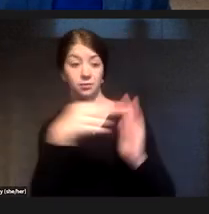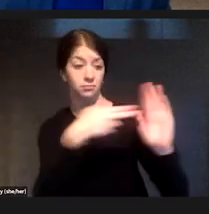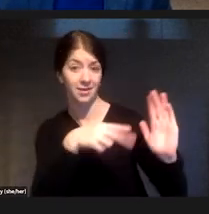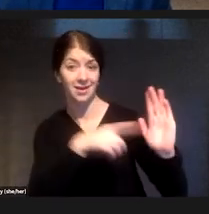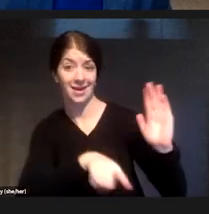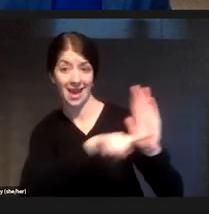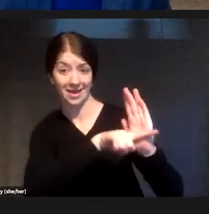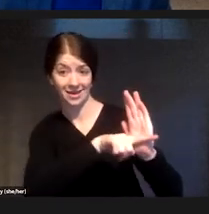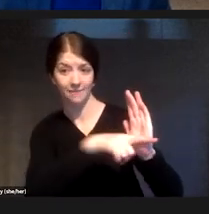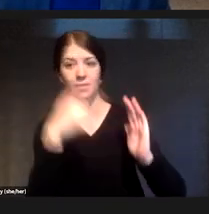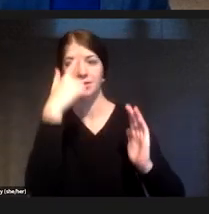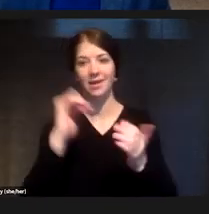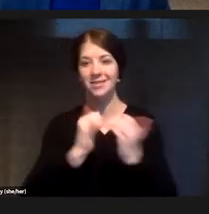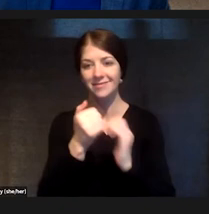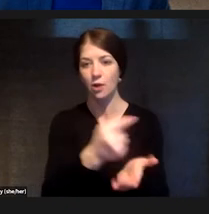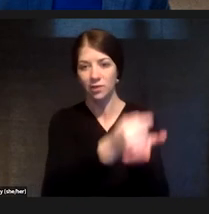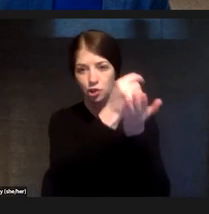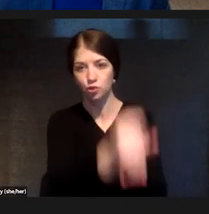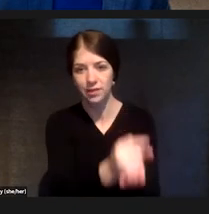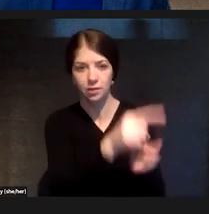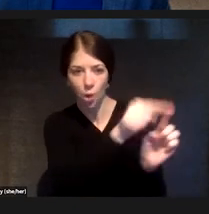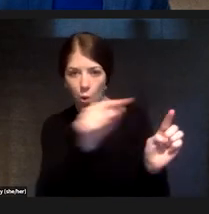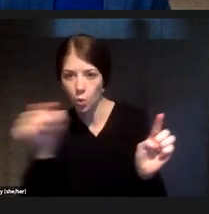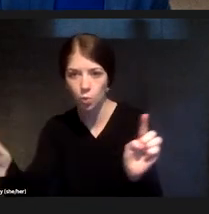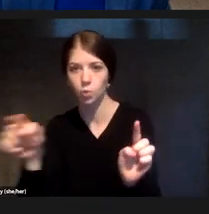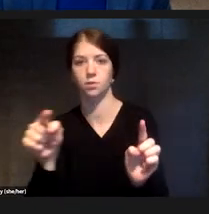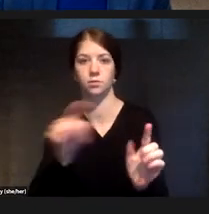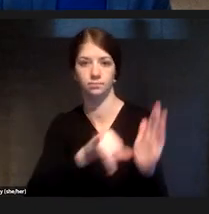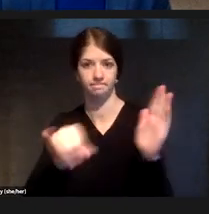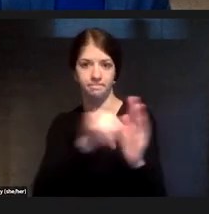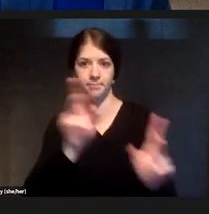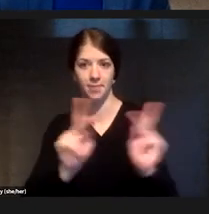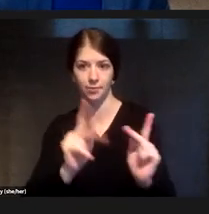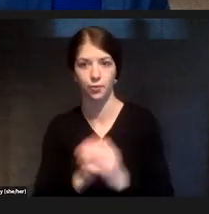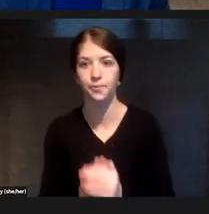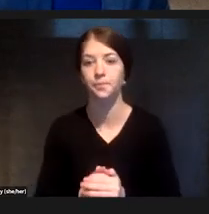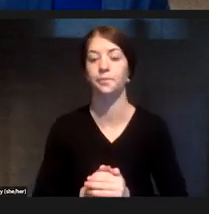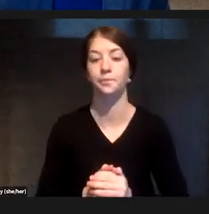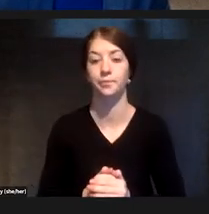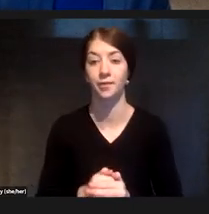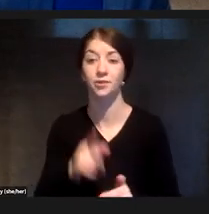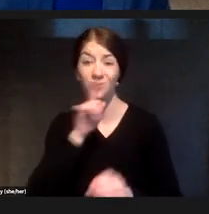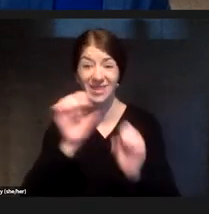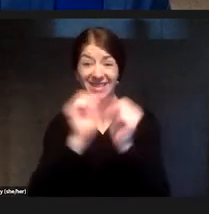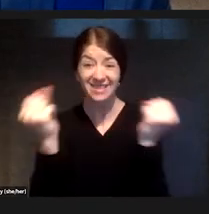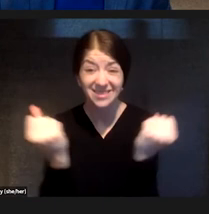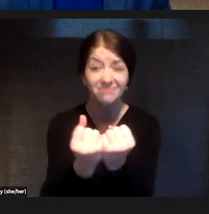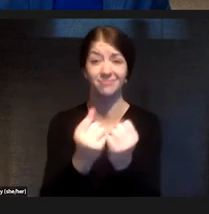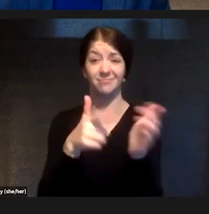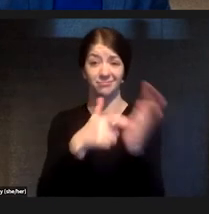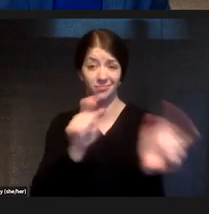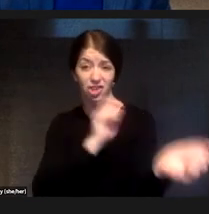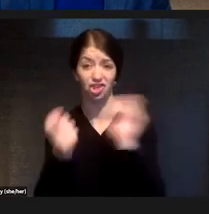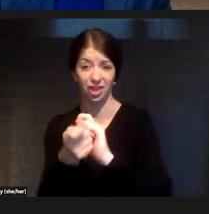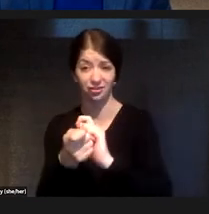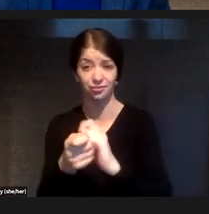that we treat individuals in those communities. So it is the society that needs to change. It is those structures that need